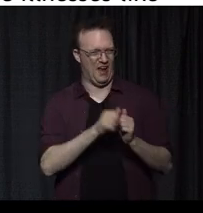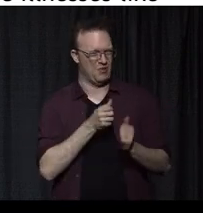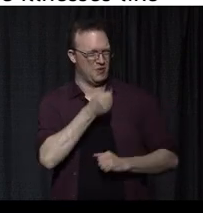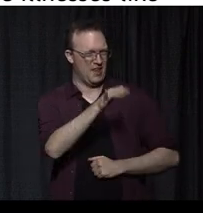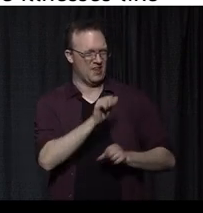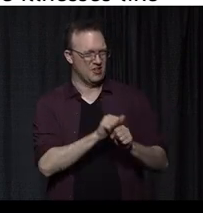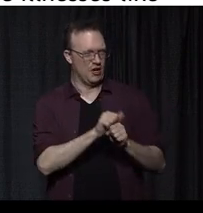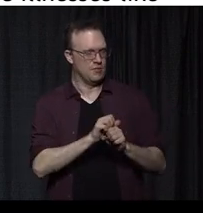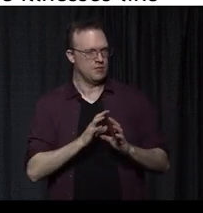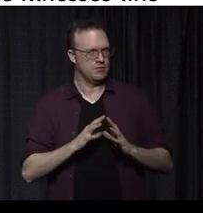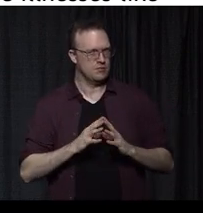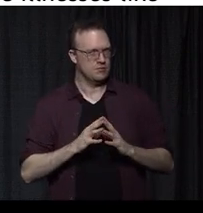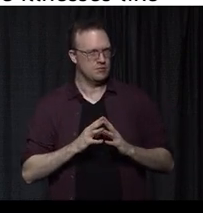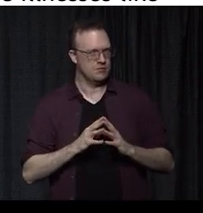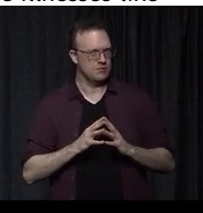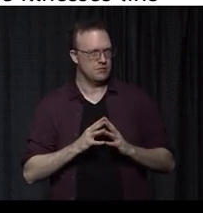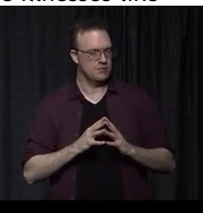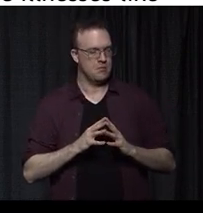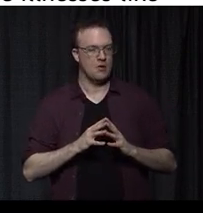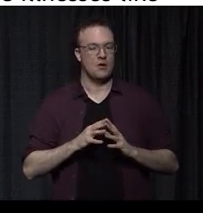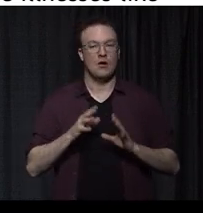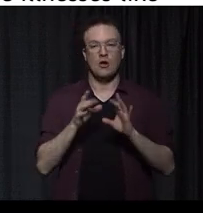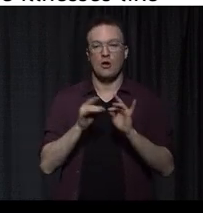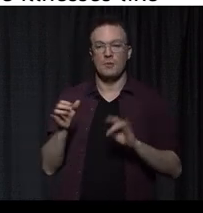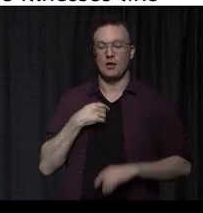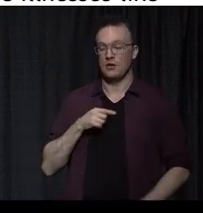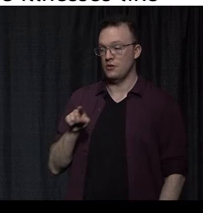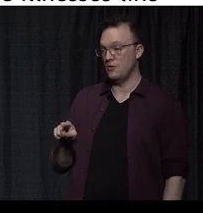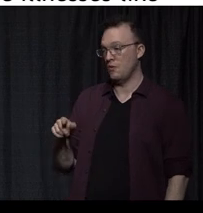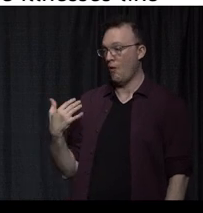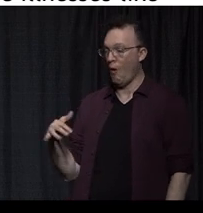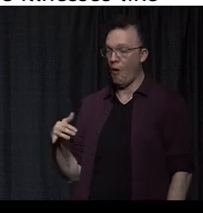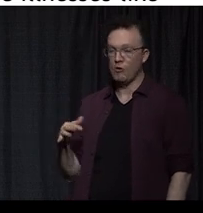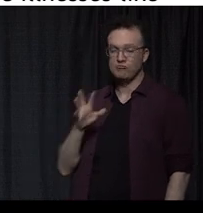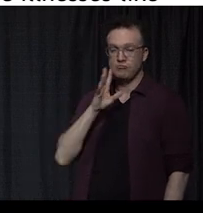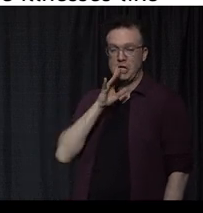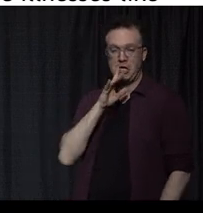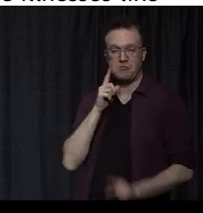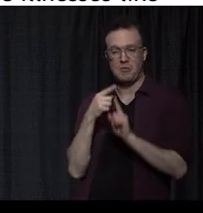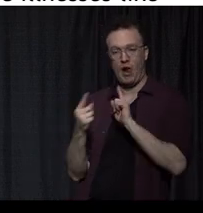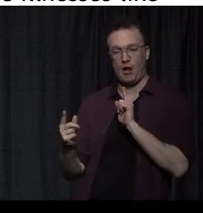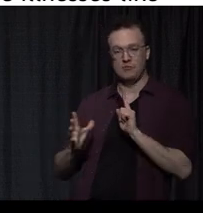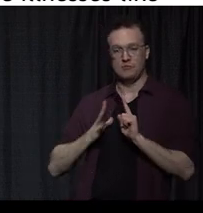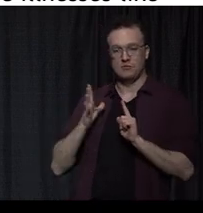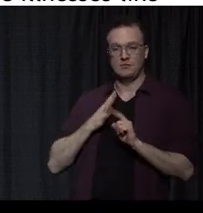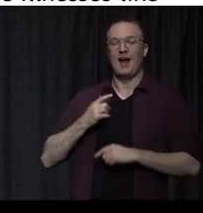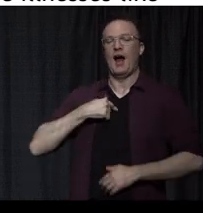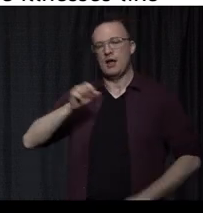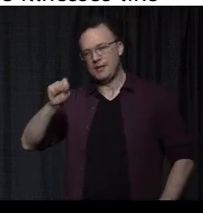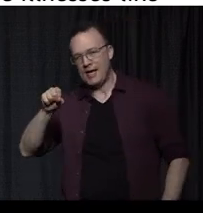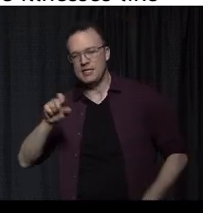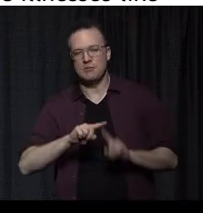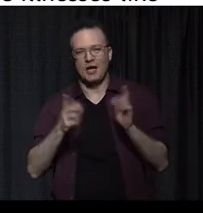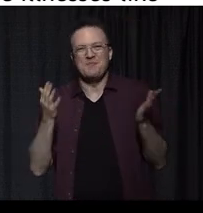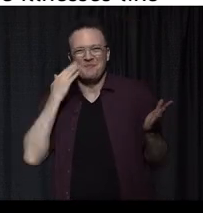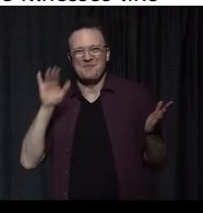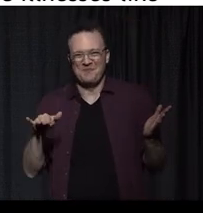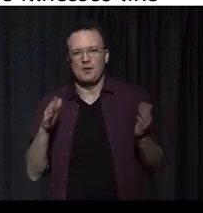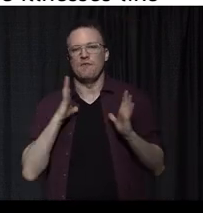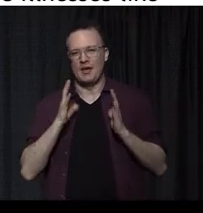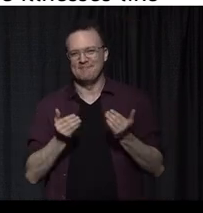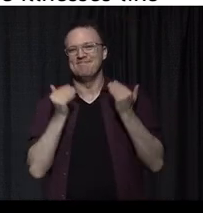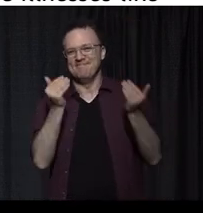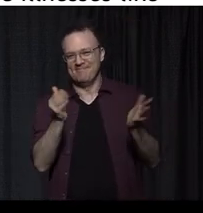job? To comments like, you are so articulate. And I am, but you know, we can move